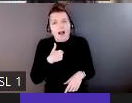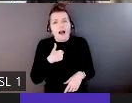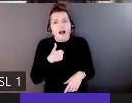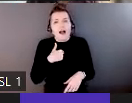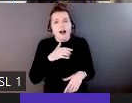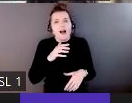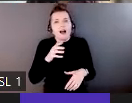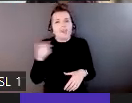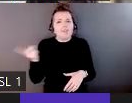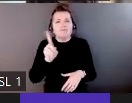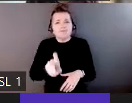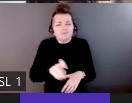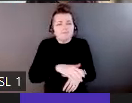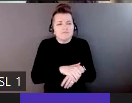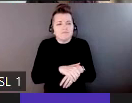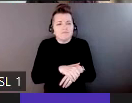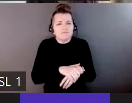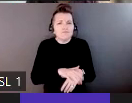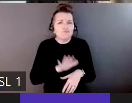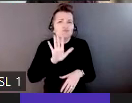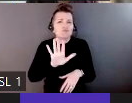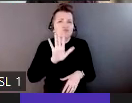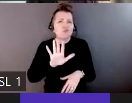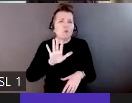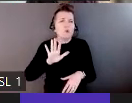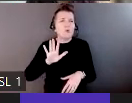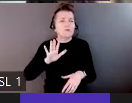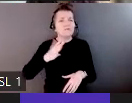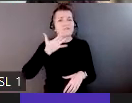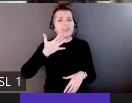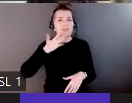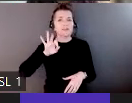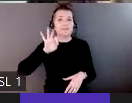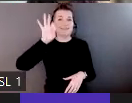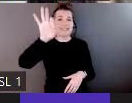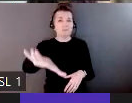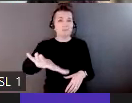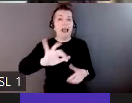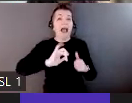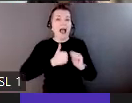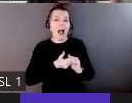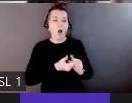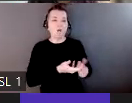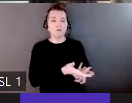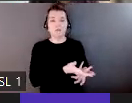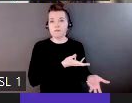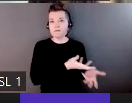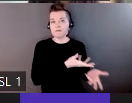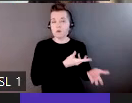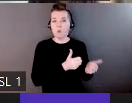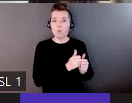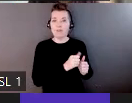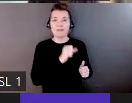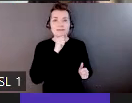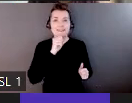top tips to be able to speak to an older adult, knowing there is financial abuse happening,